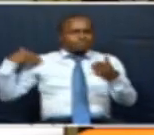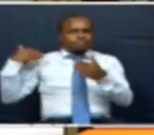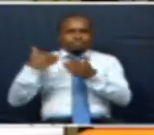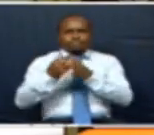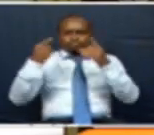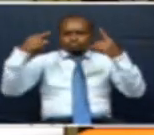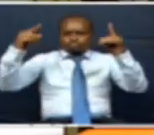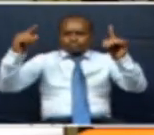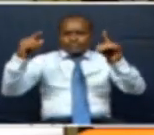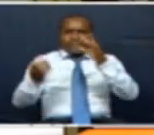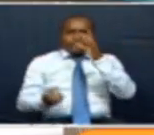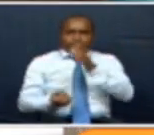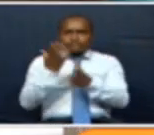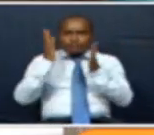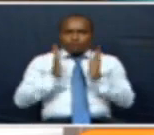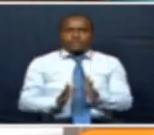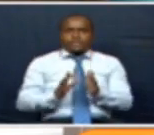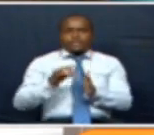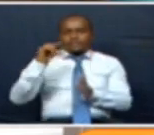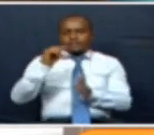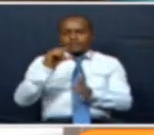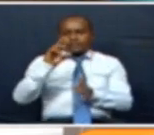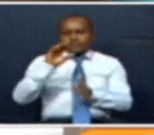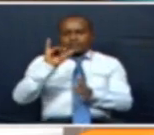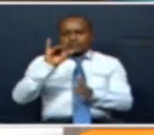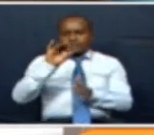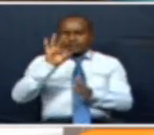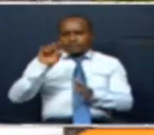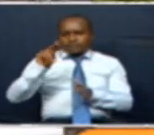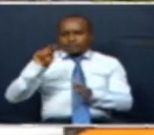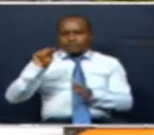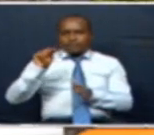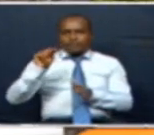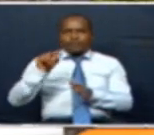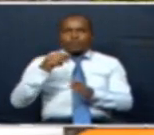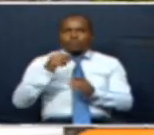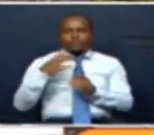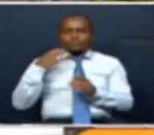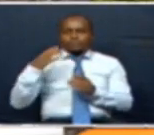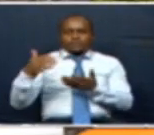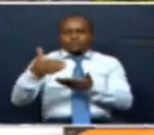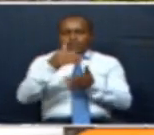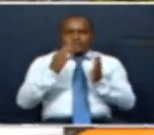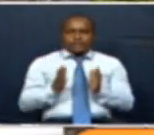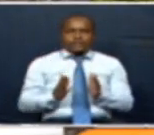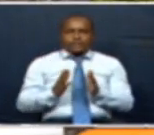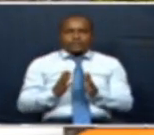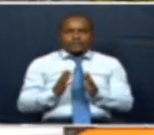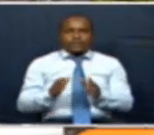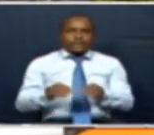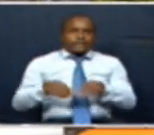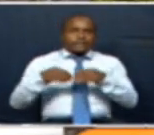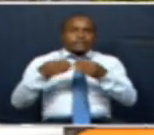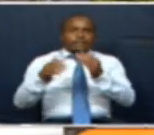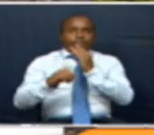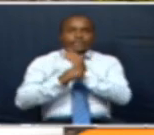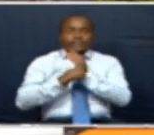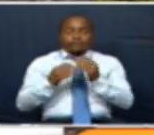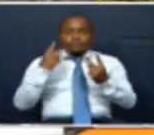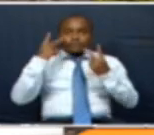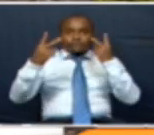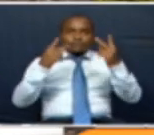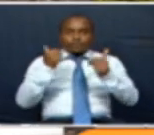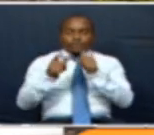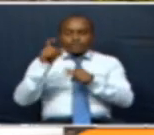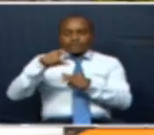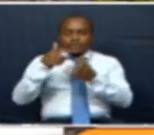founder, Dr. Geoffrey Griffins, described as a master fundraiser. The school's top performance further gave it the brand visibility it needed